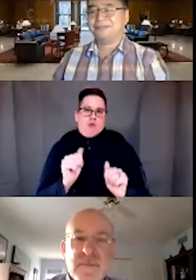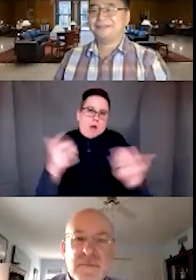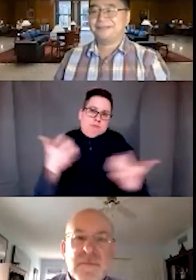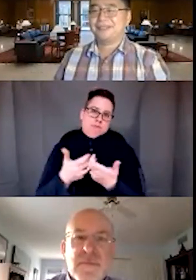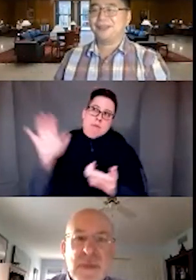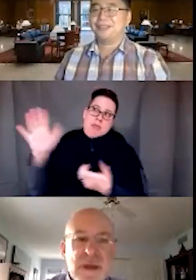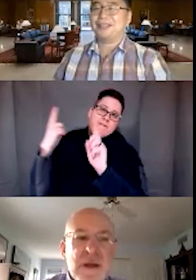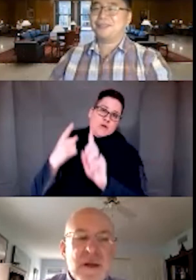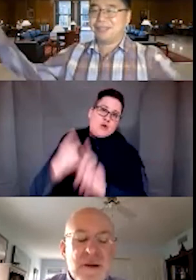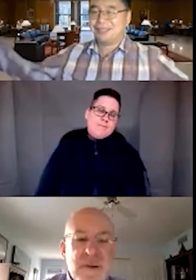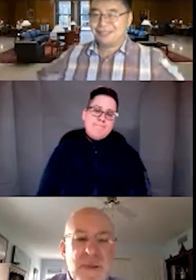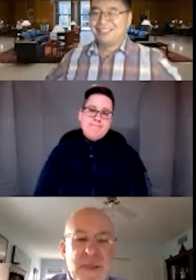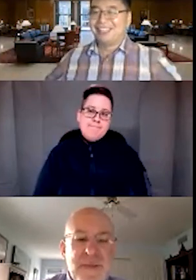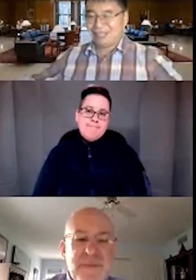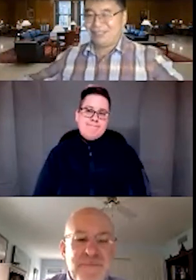right? So